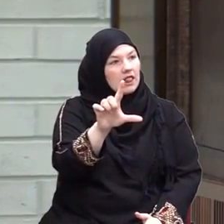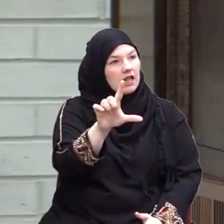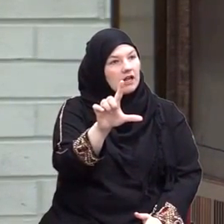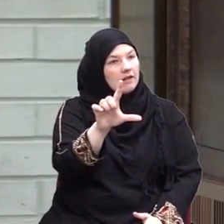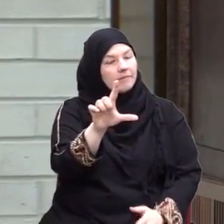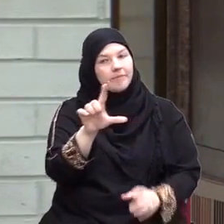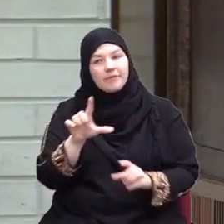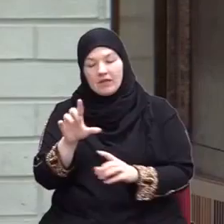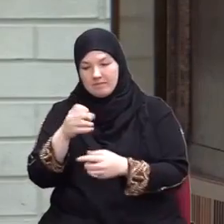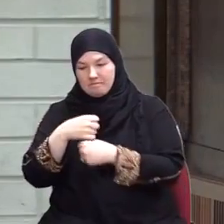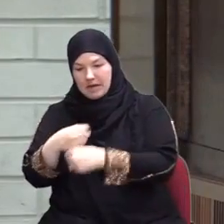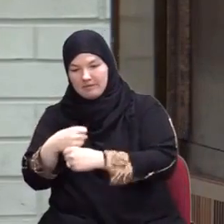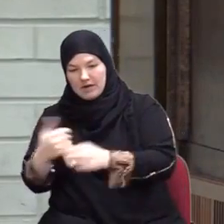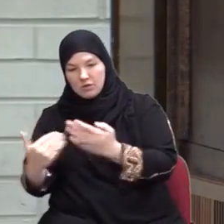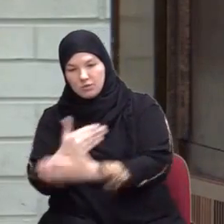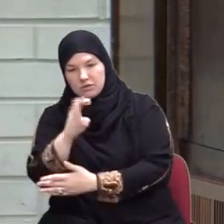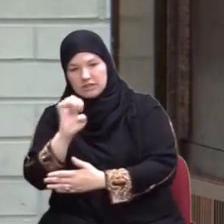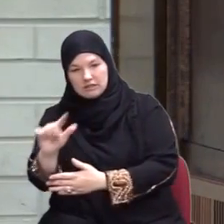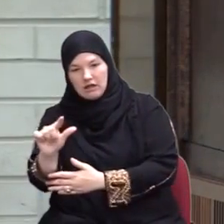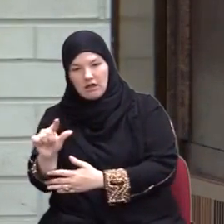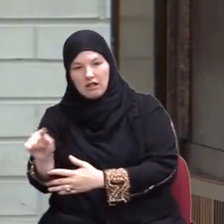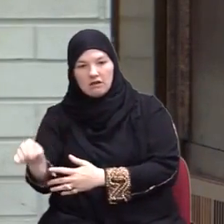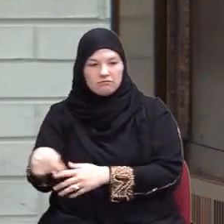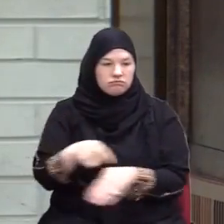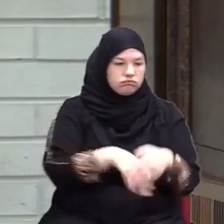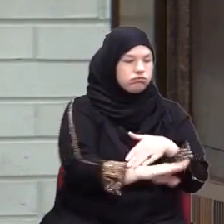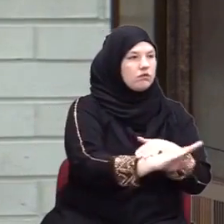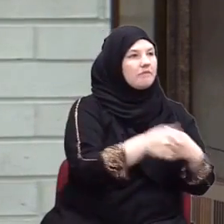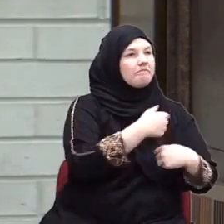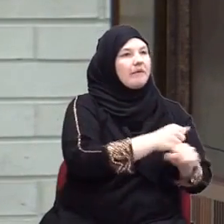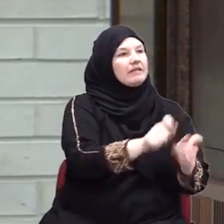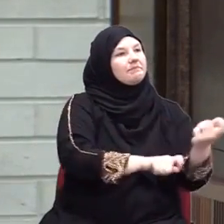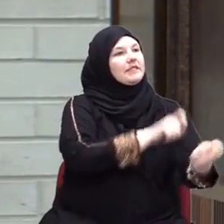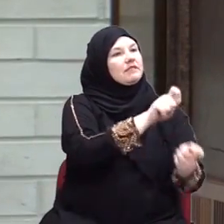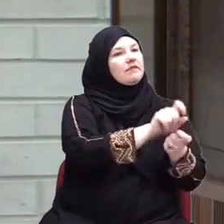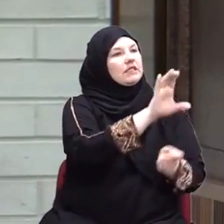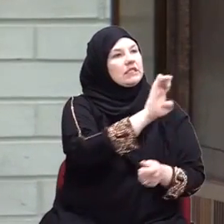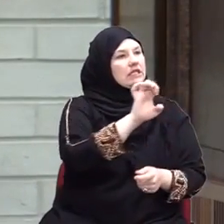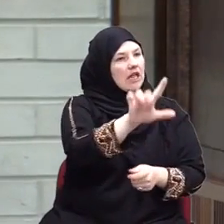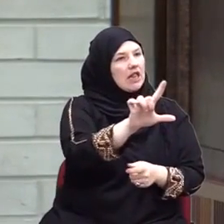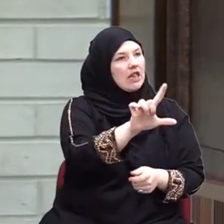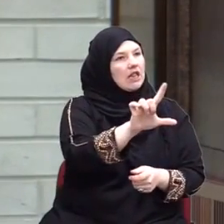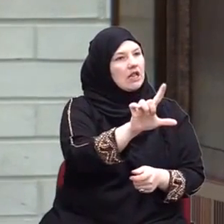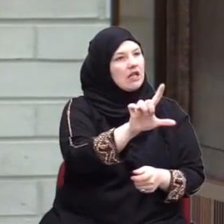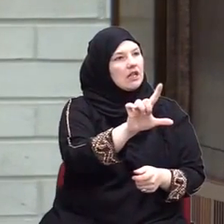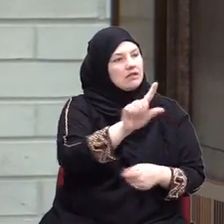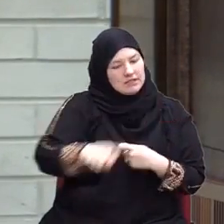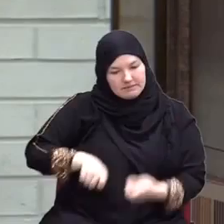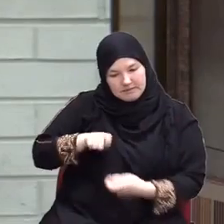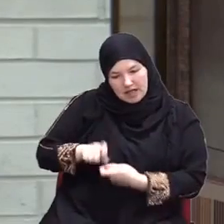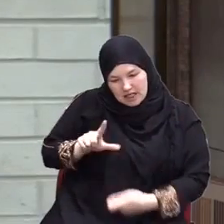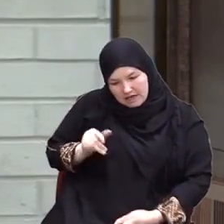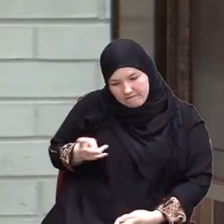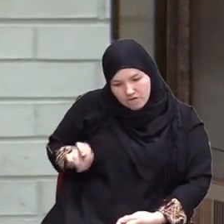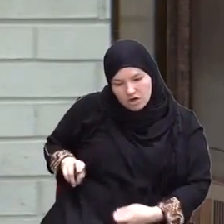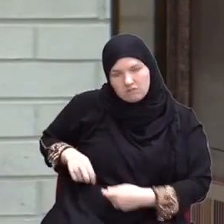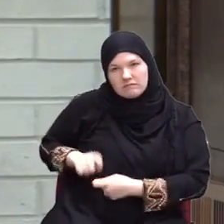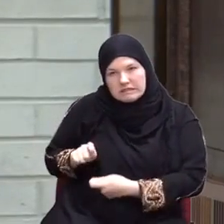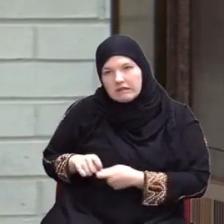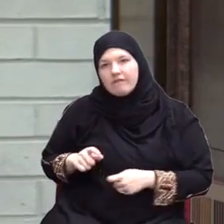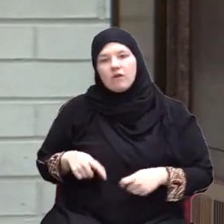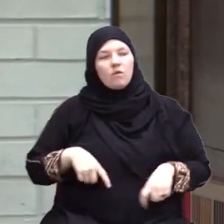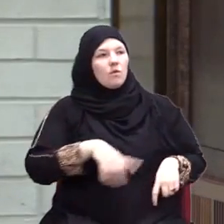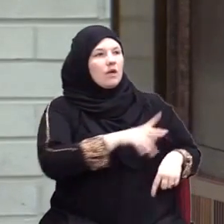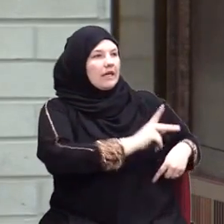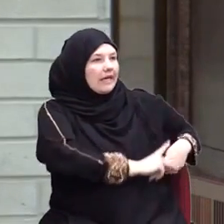it belongs and form the specific cell that belongs to a liver or belongs to